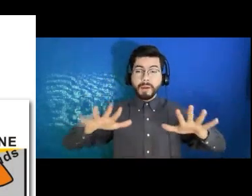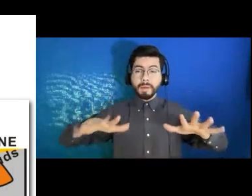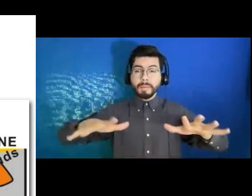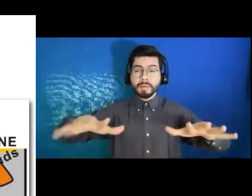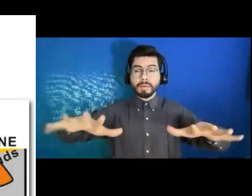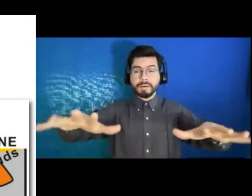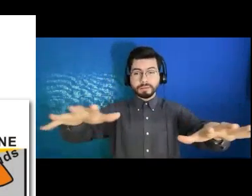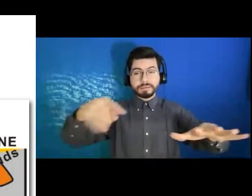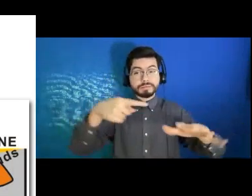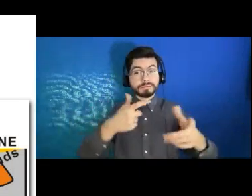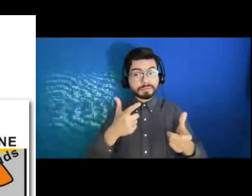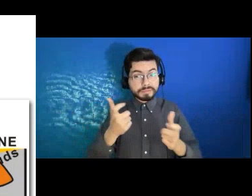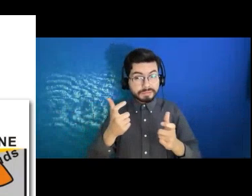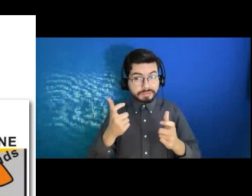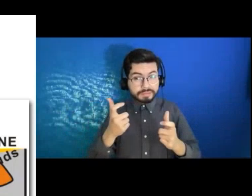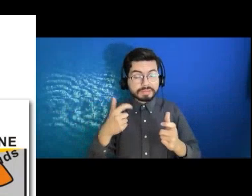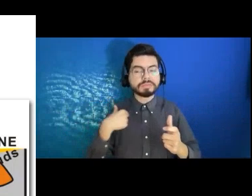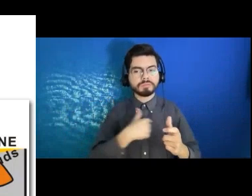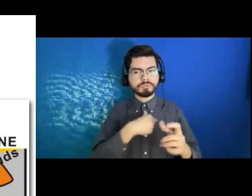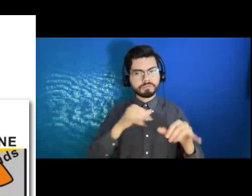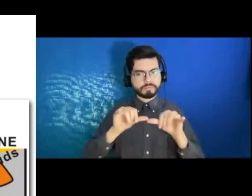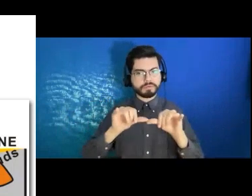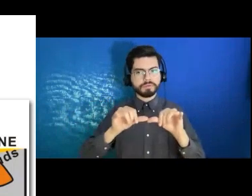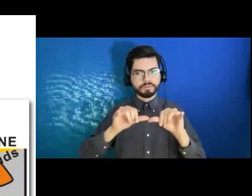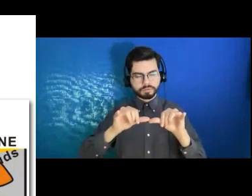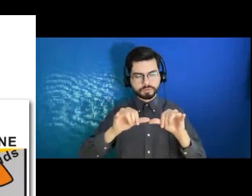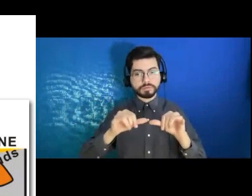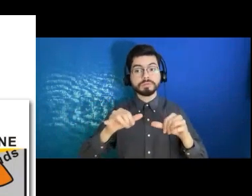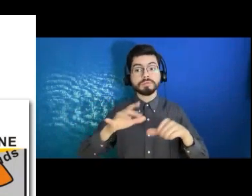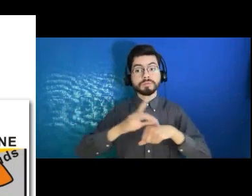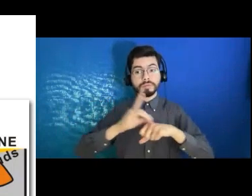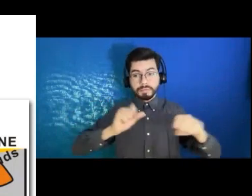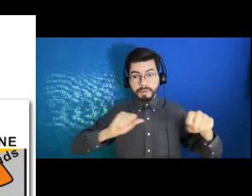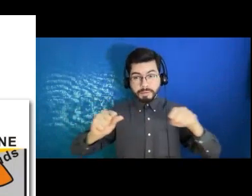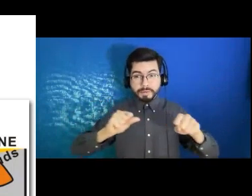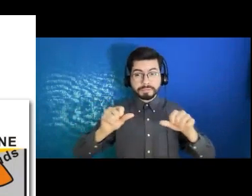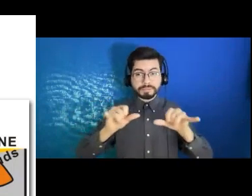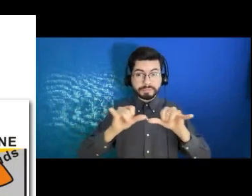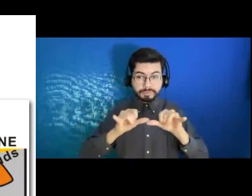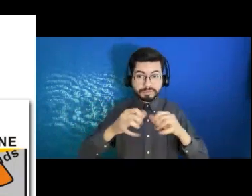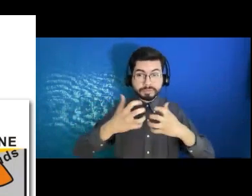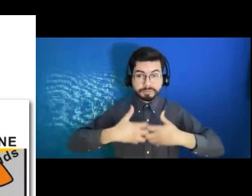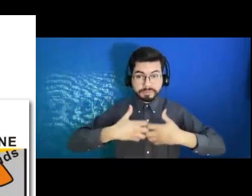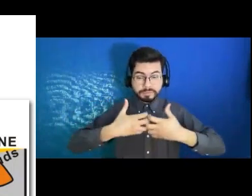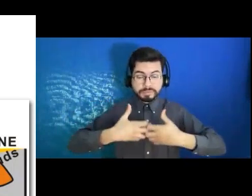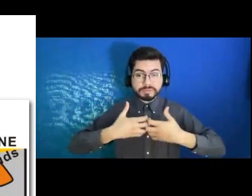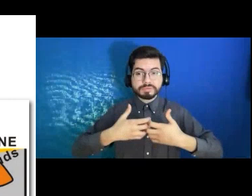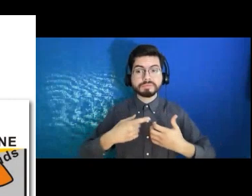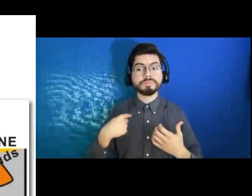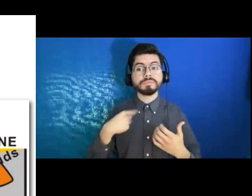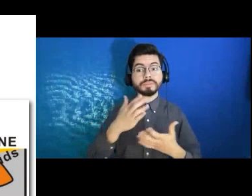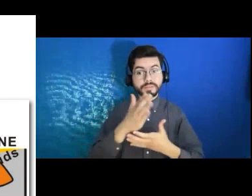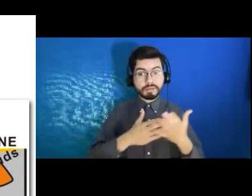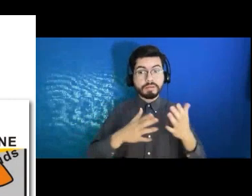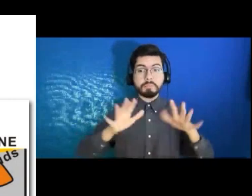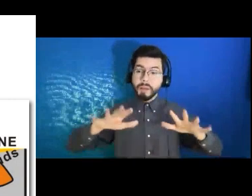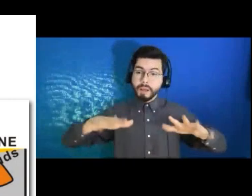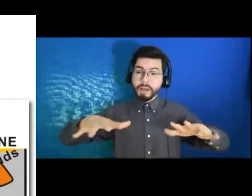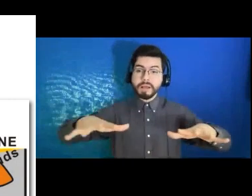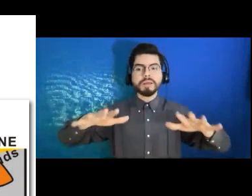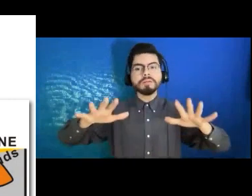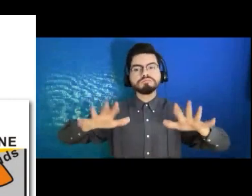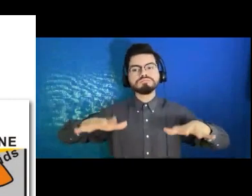earthquakes, they get recorded at our seismometers, and we can tell parts of the crust where they're traveling slow and parts